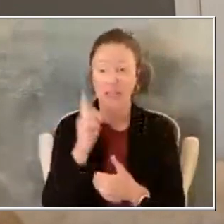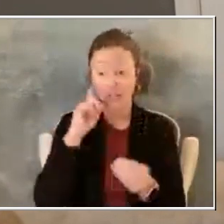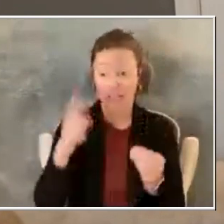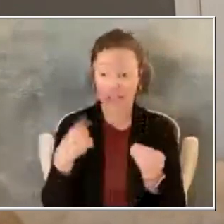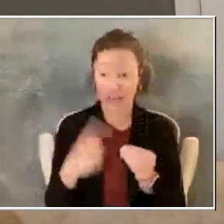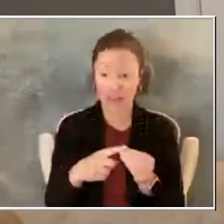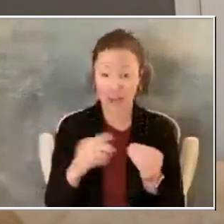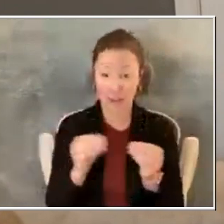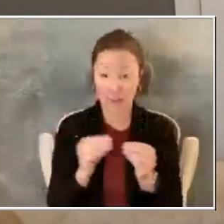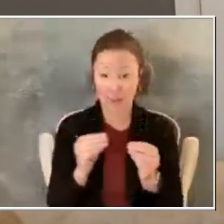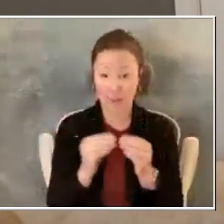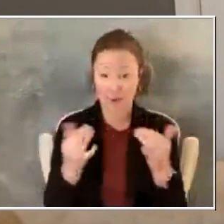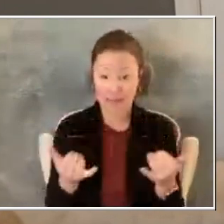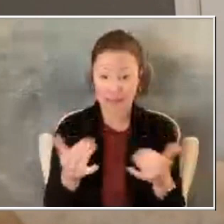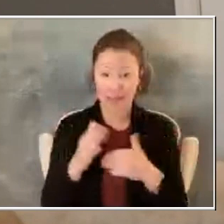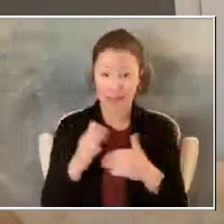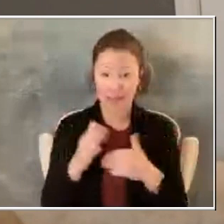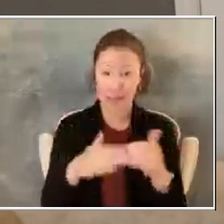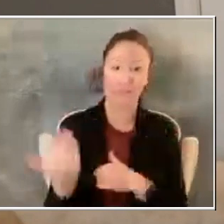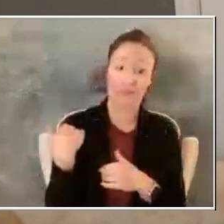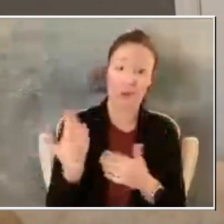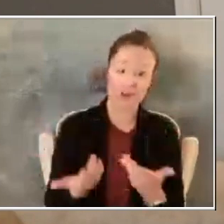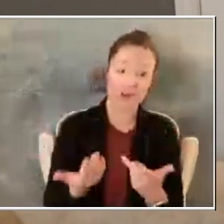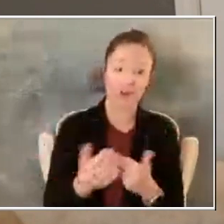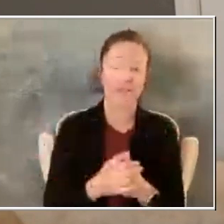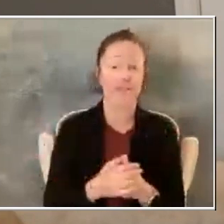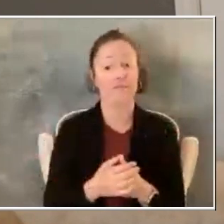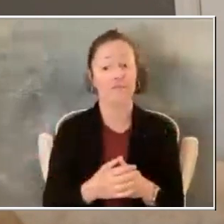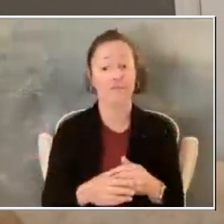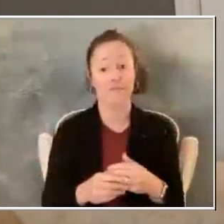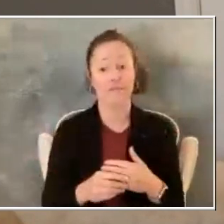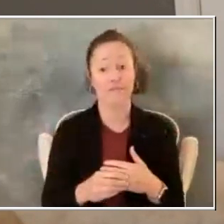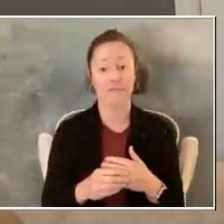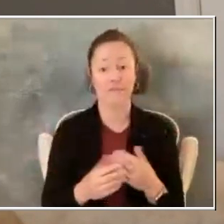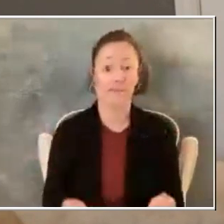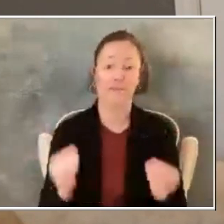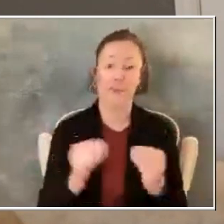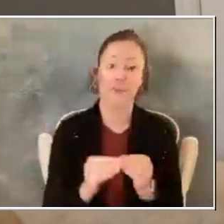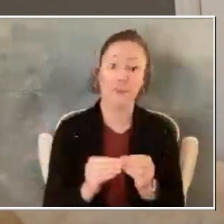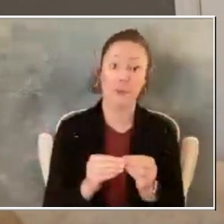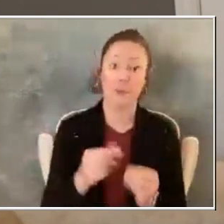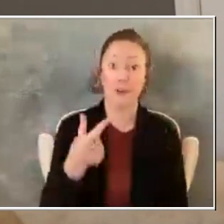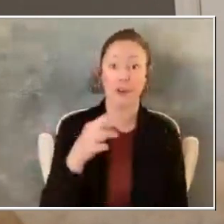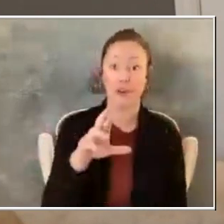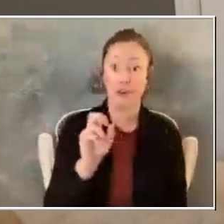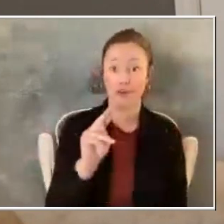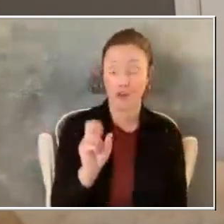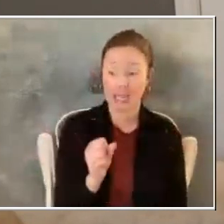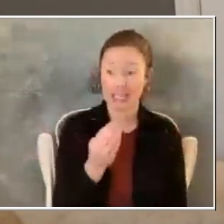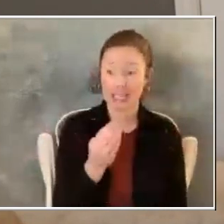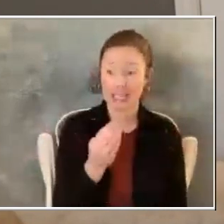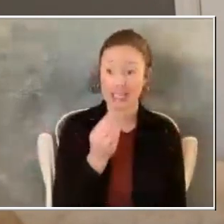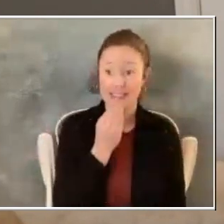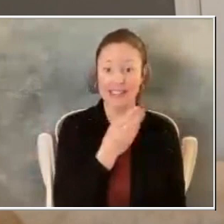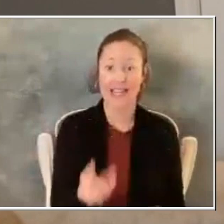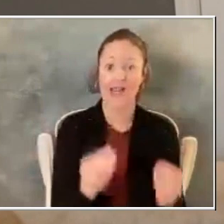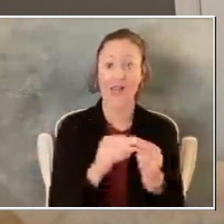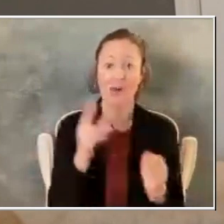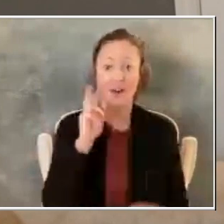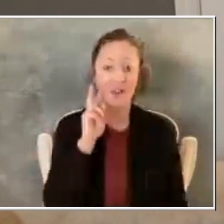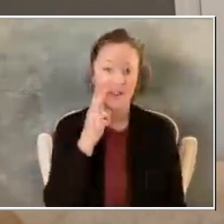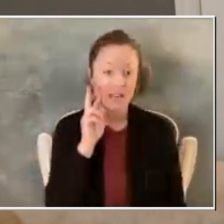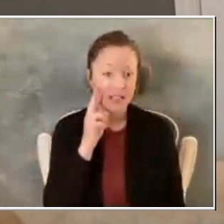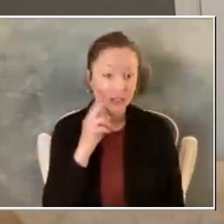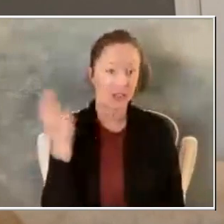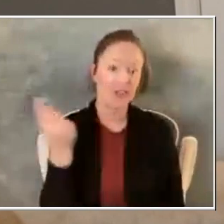now more than I have been recently. So more greens and just more vegetables all